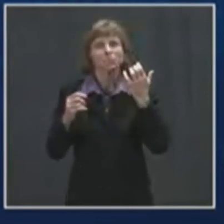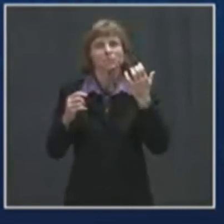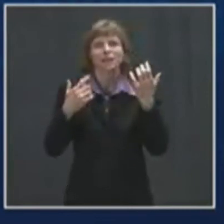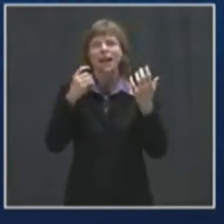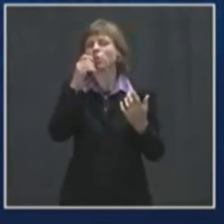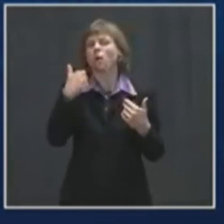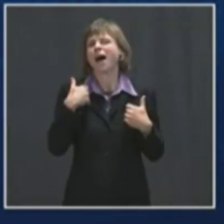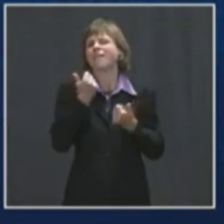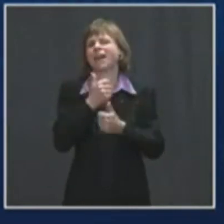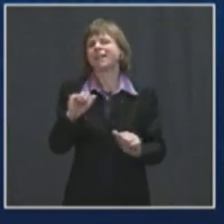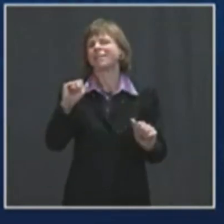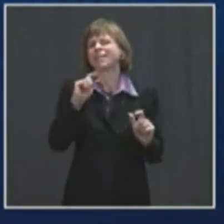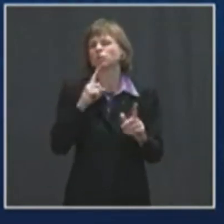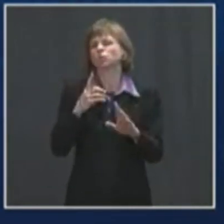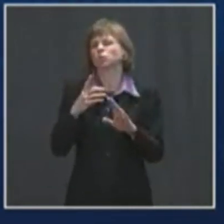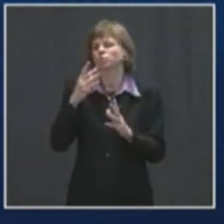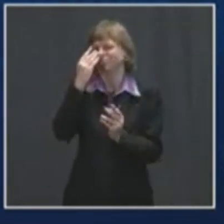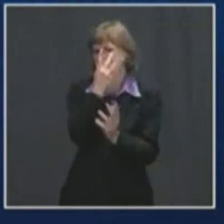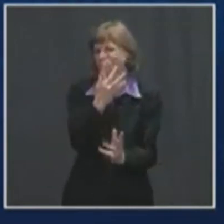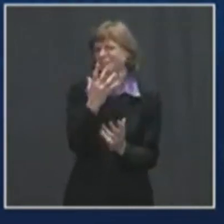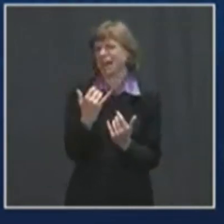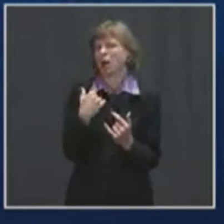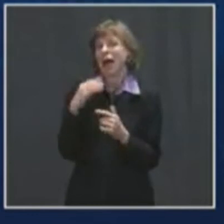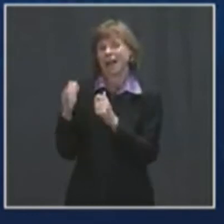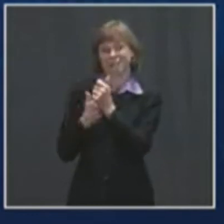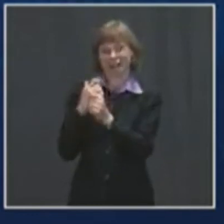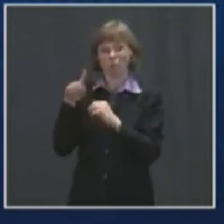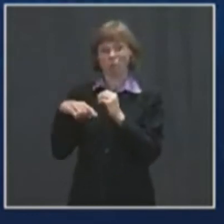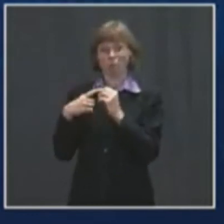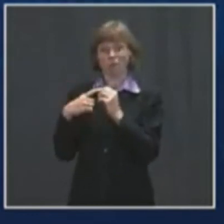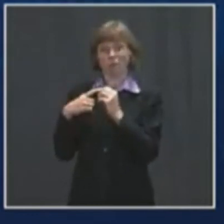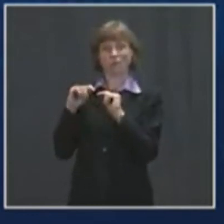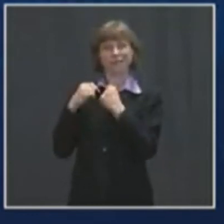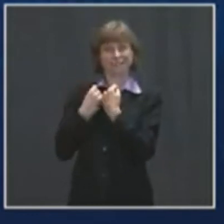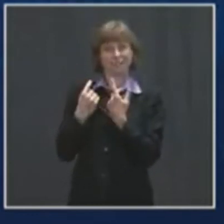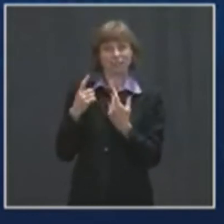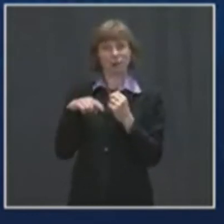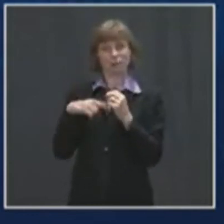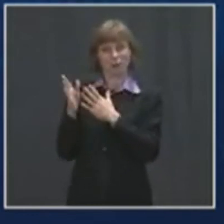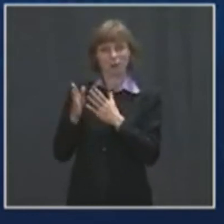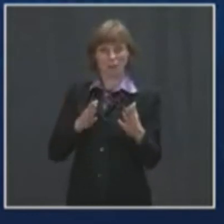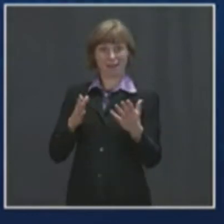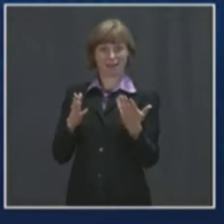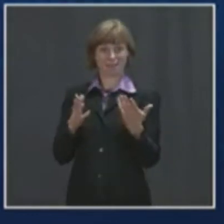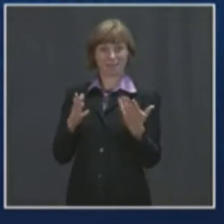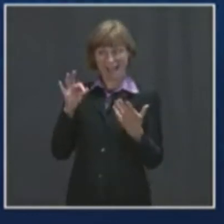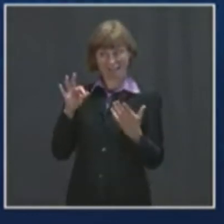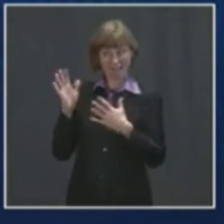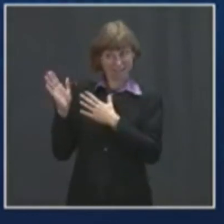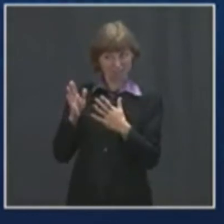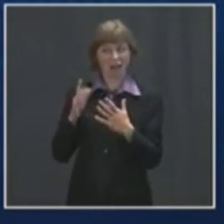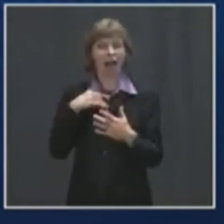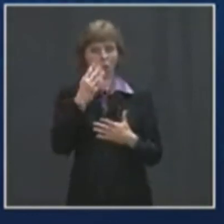I can follow up with our team on plans for a call with the EU commissioner, and if that's being planned, we will, of course, provide you with a